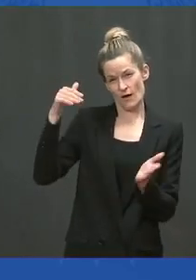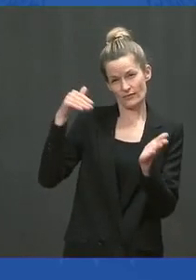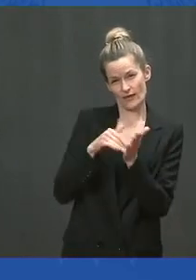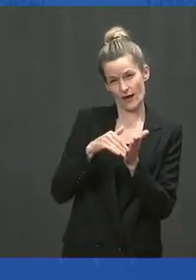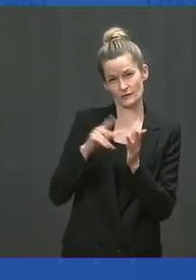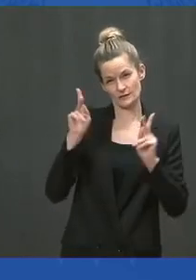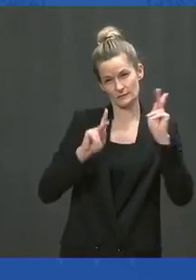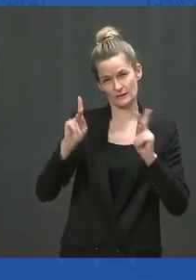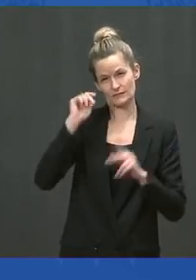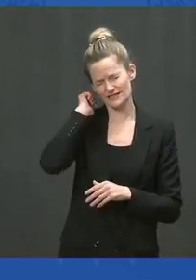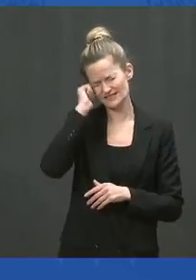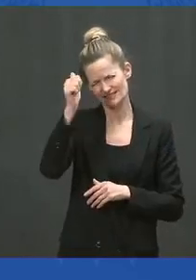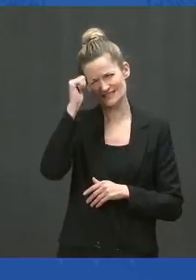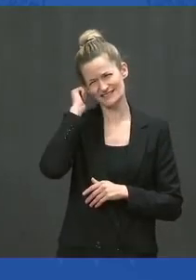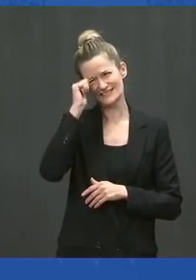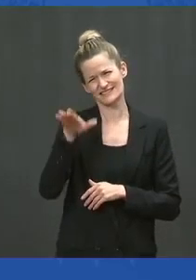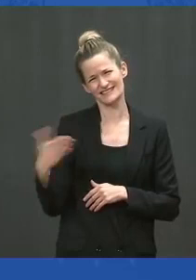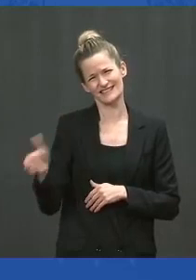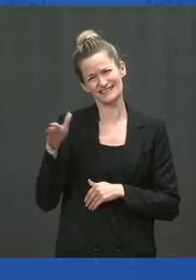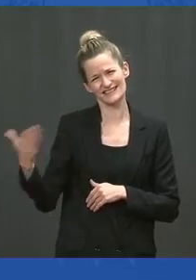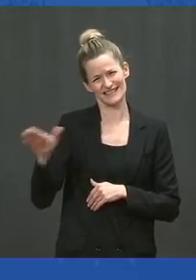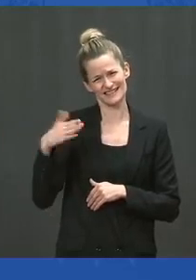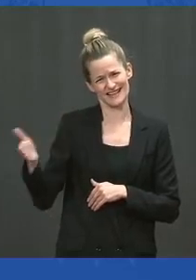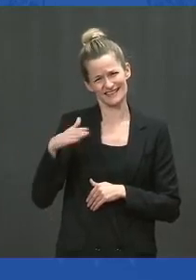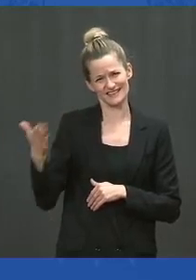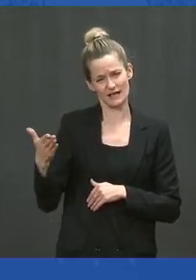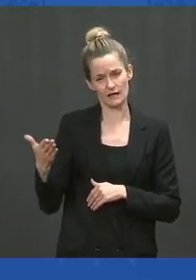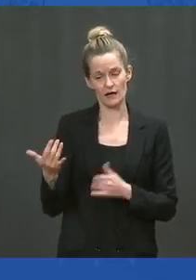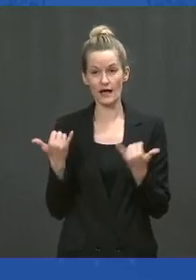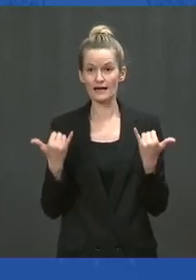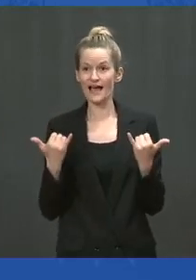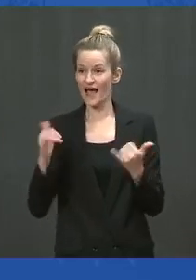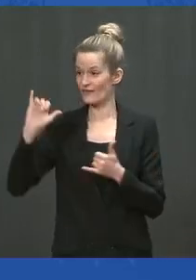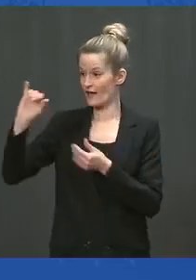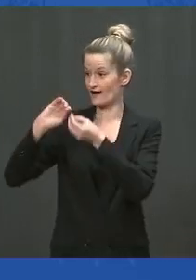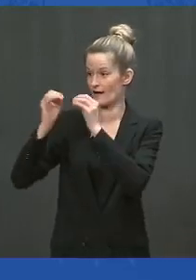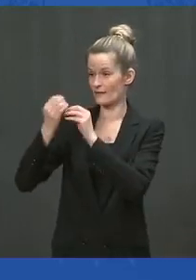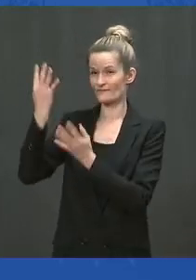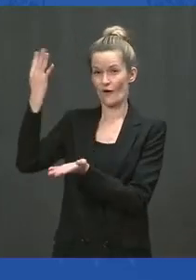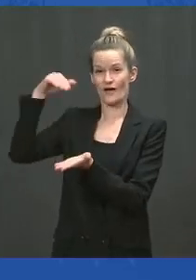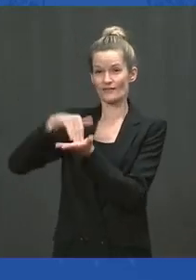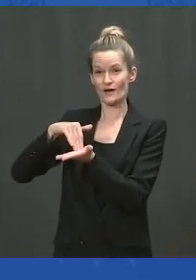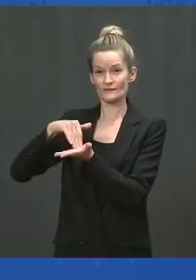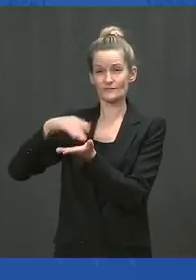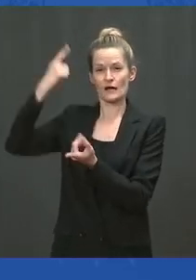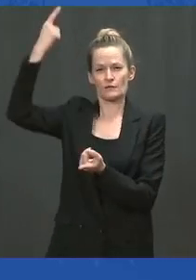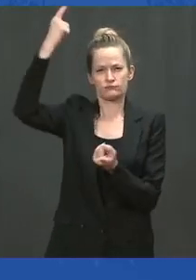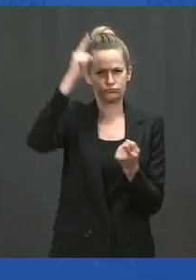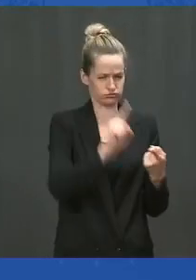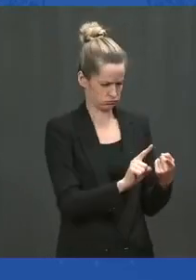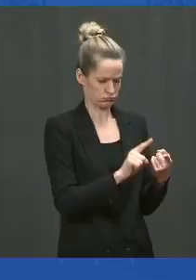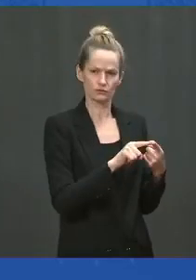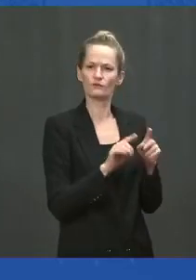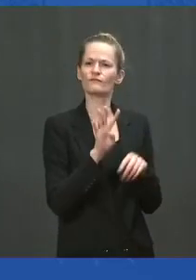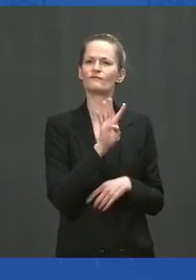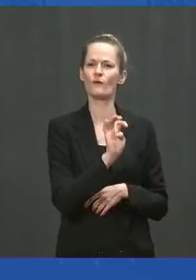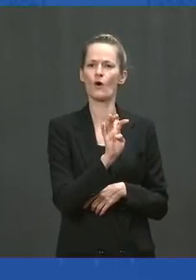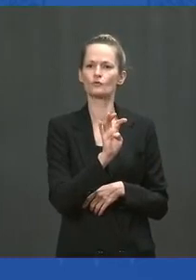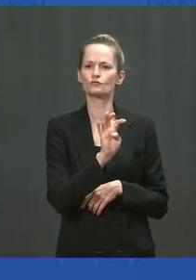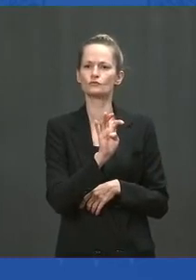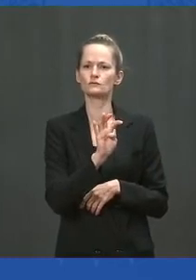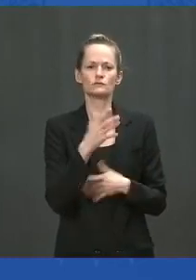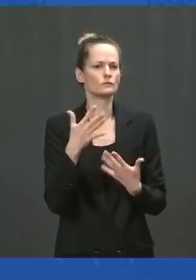4,000 versus 400. That shows how much our vaccination progress has already done to protect us from the worst of the new